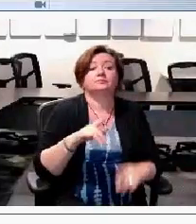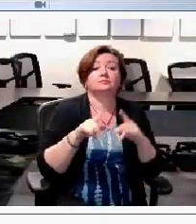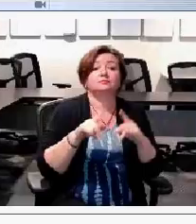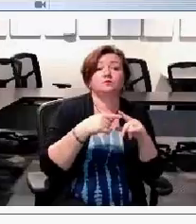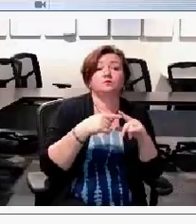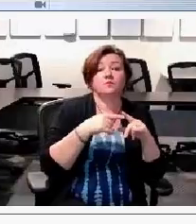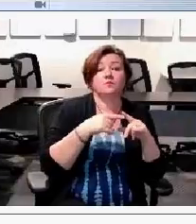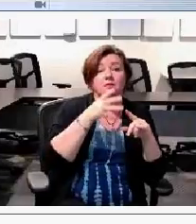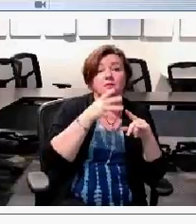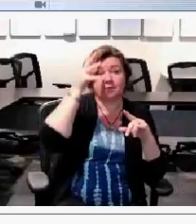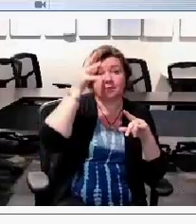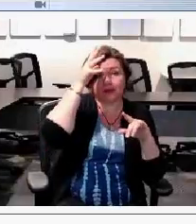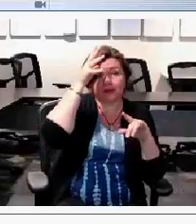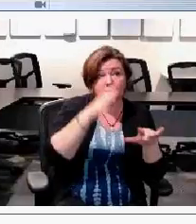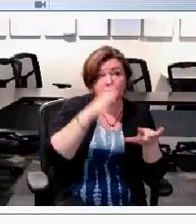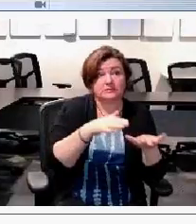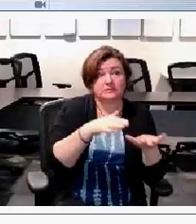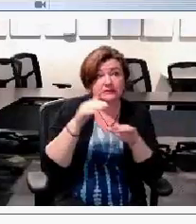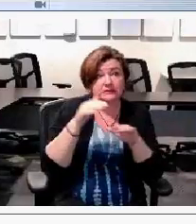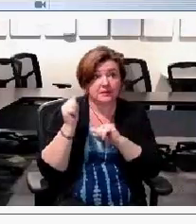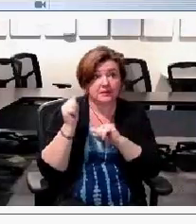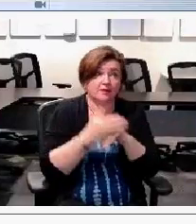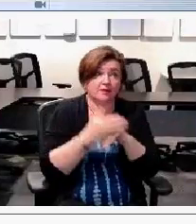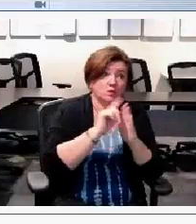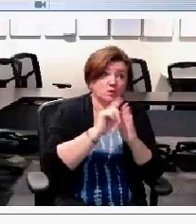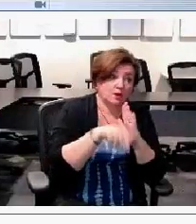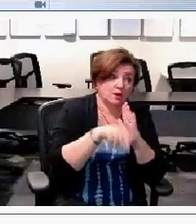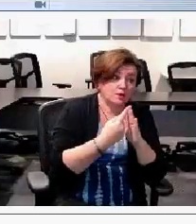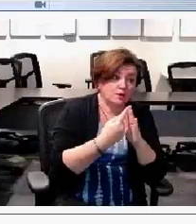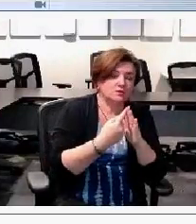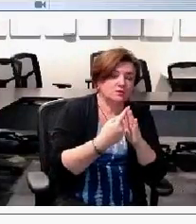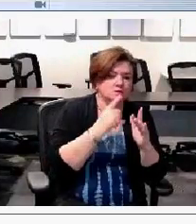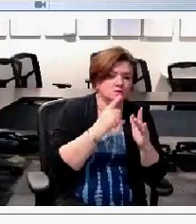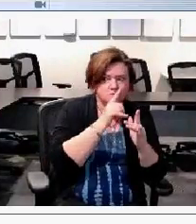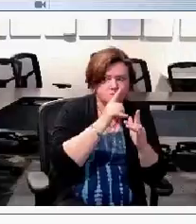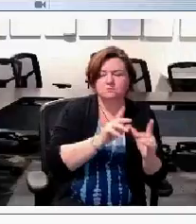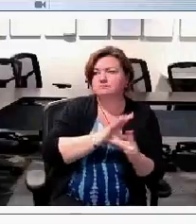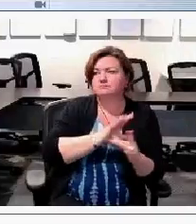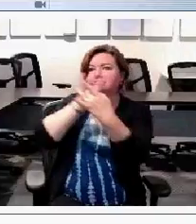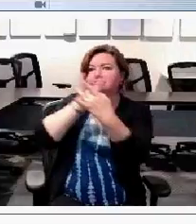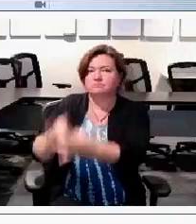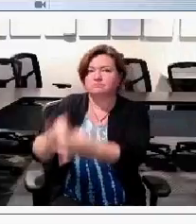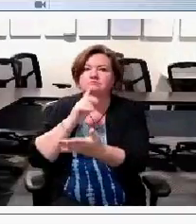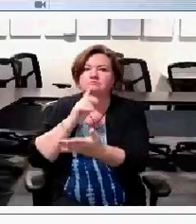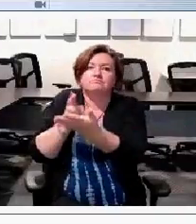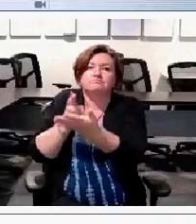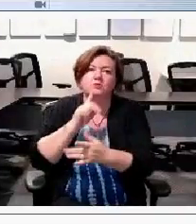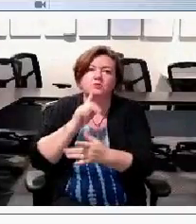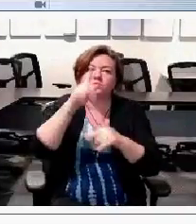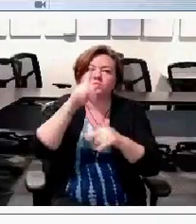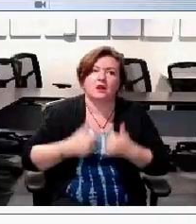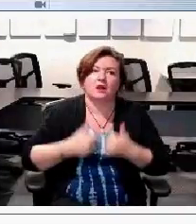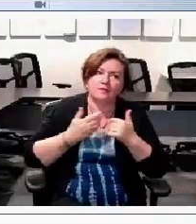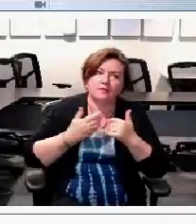whether after their hour or their group with us, they really are living the same kinds of skills and